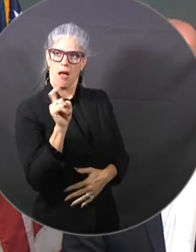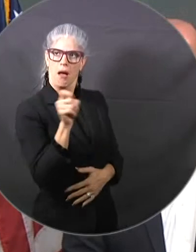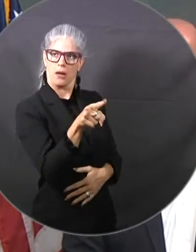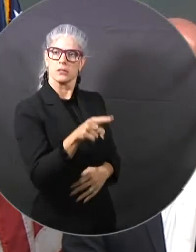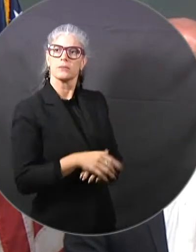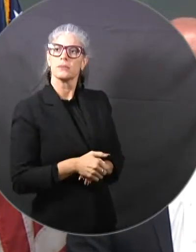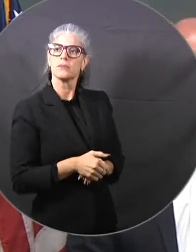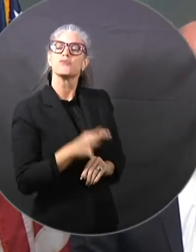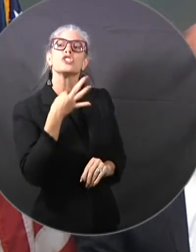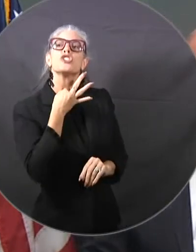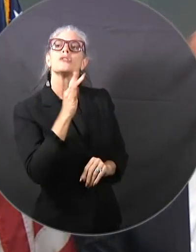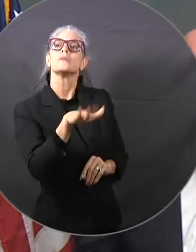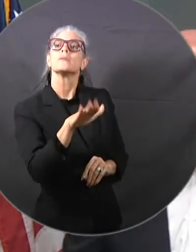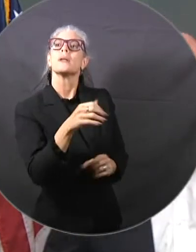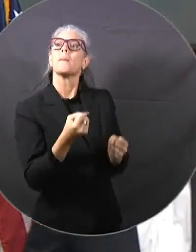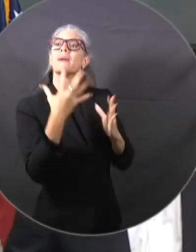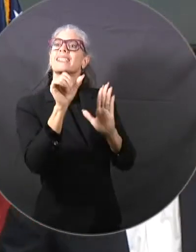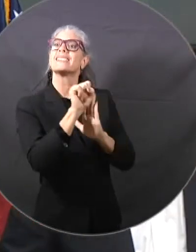and the inmates there?